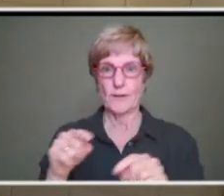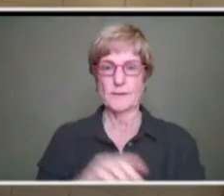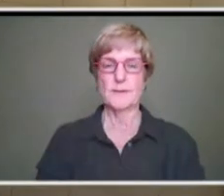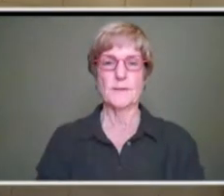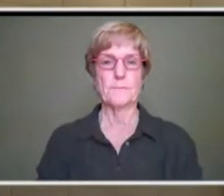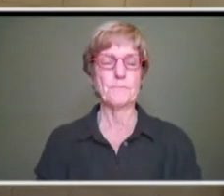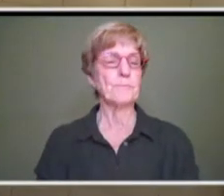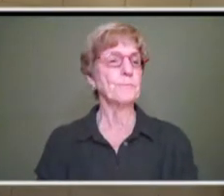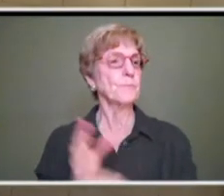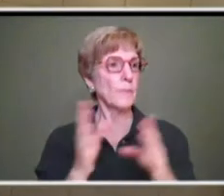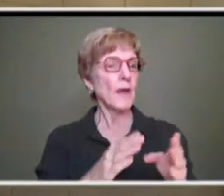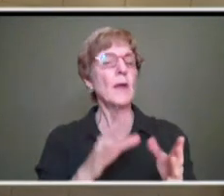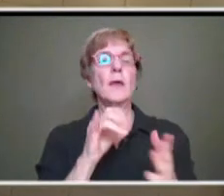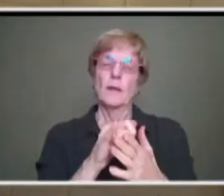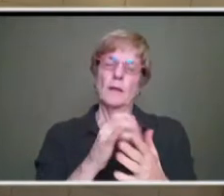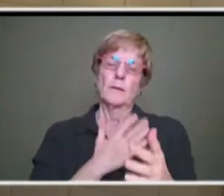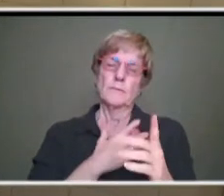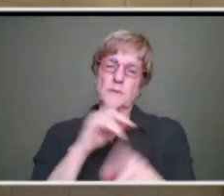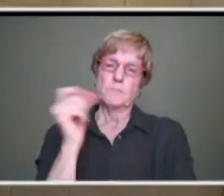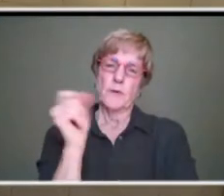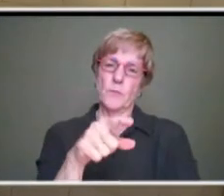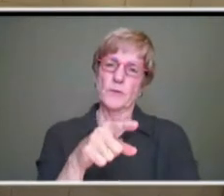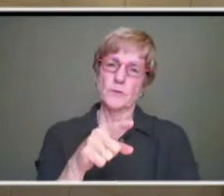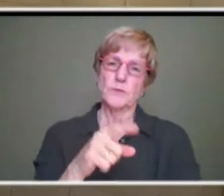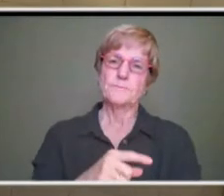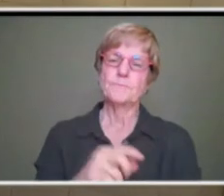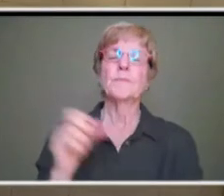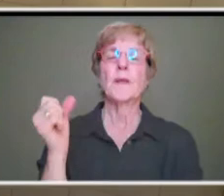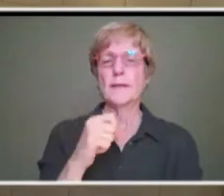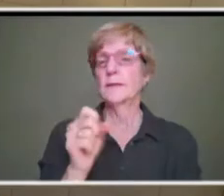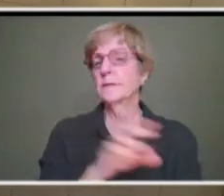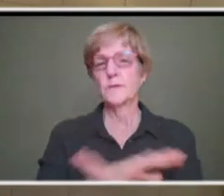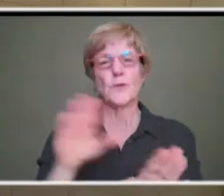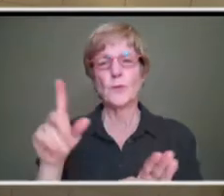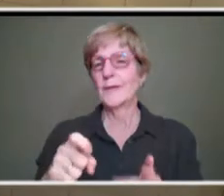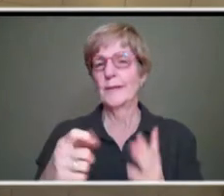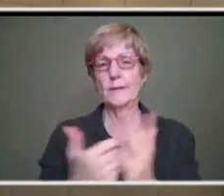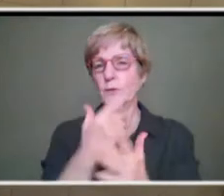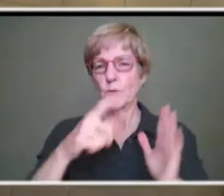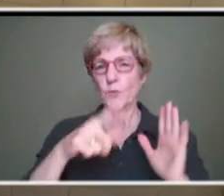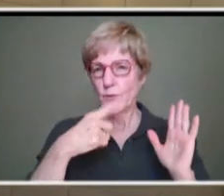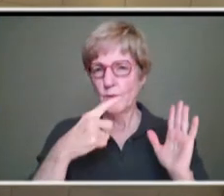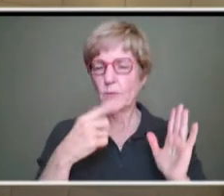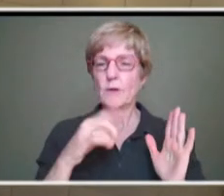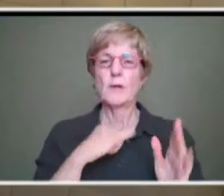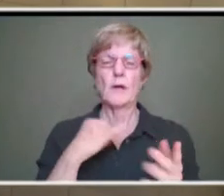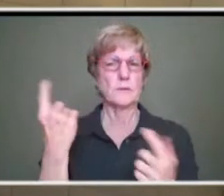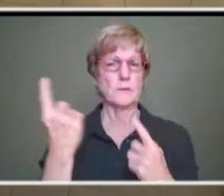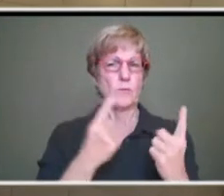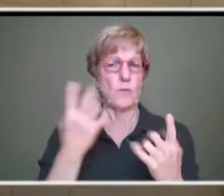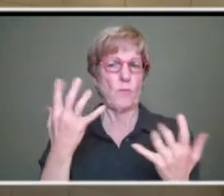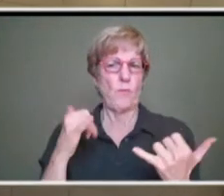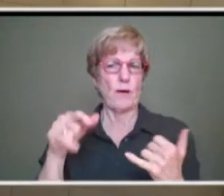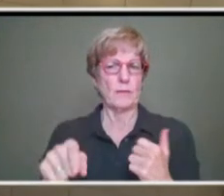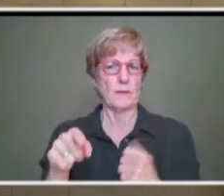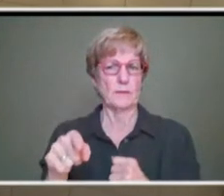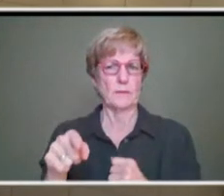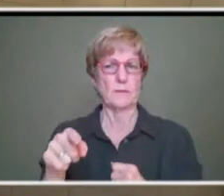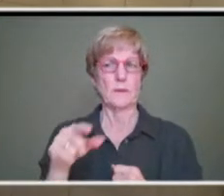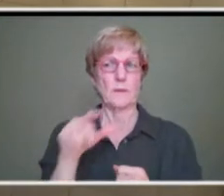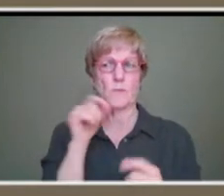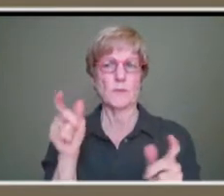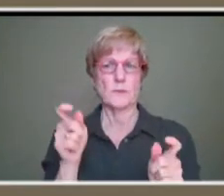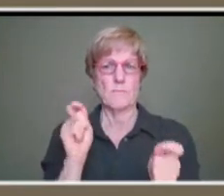that was basically my question I mean yes we don't need a new hearing I just wonder why this didn't get modified